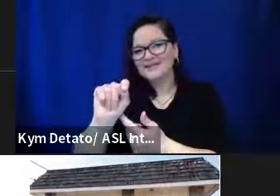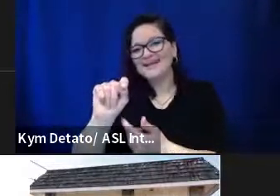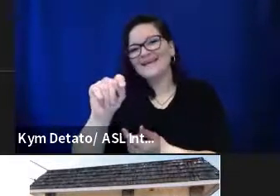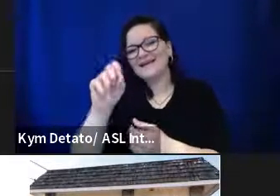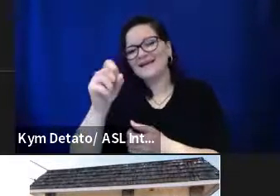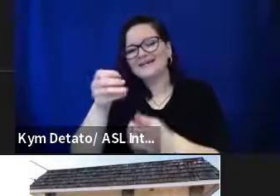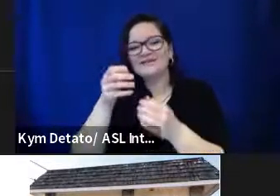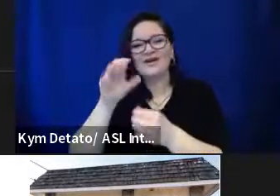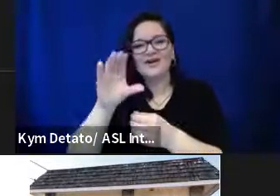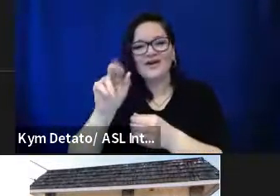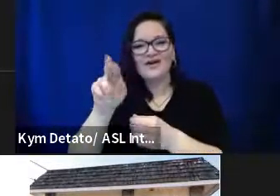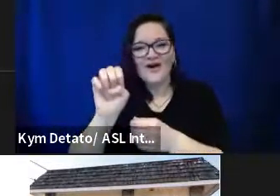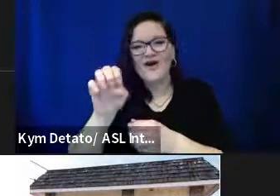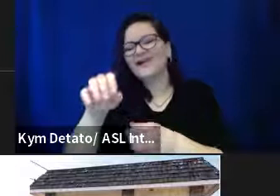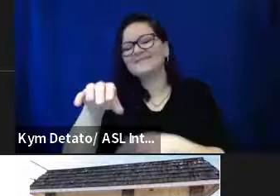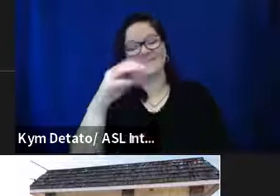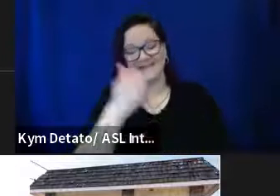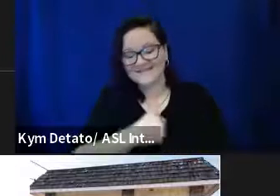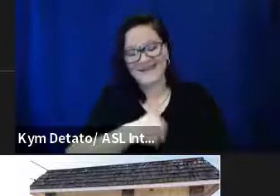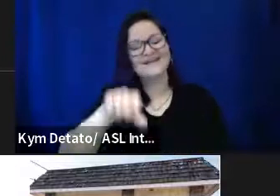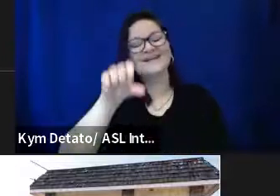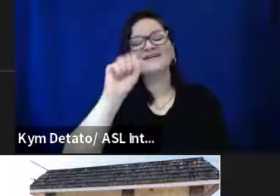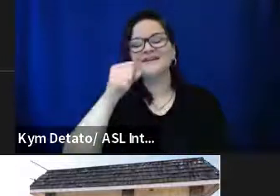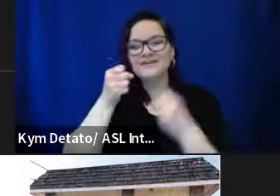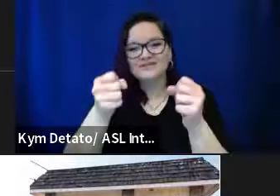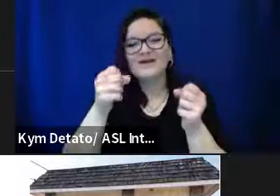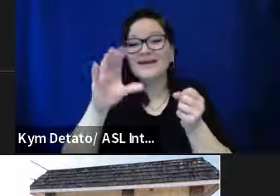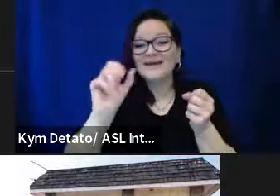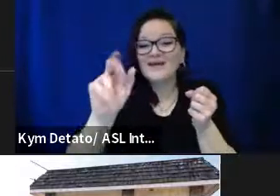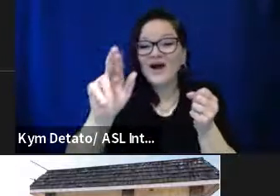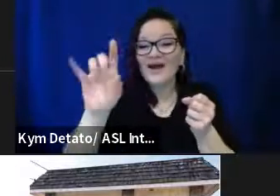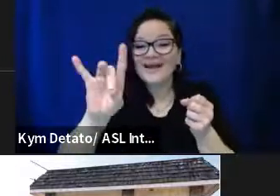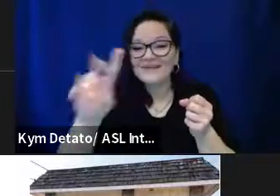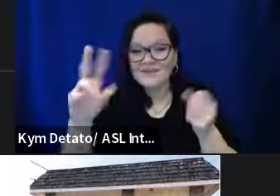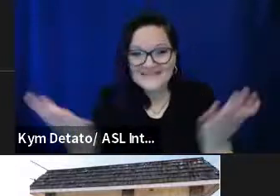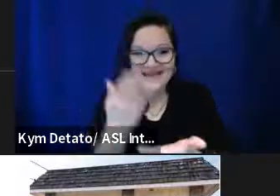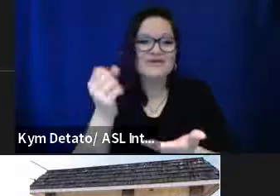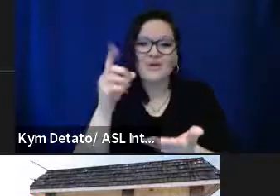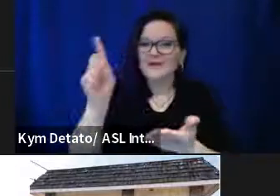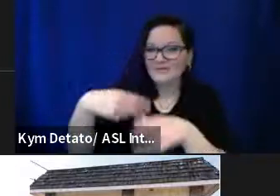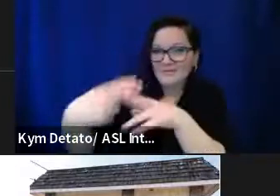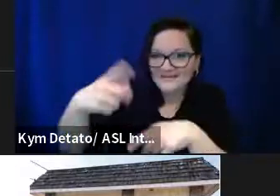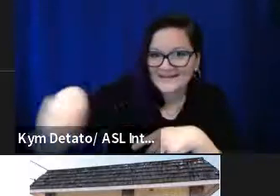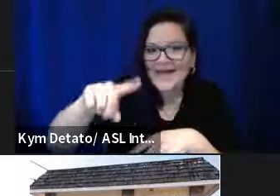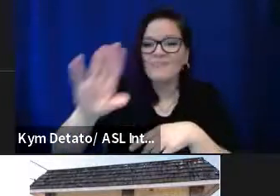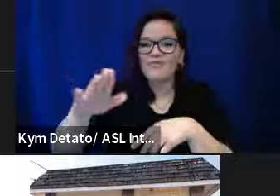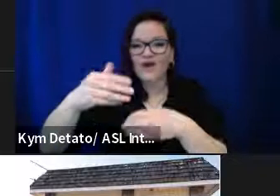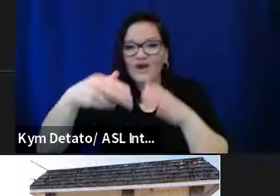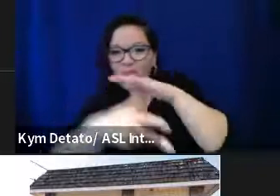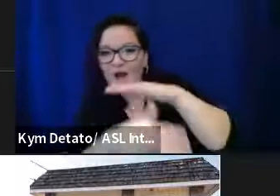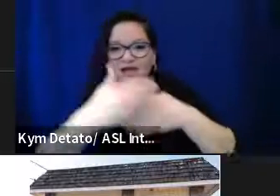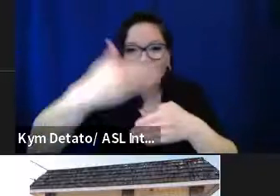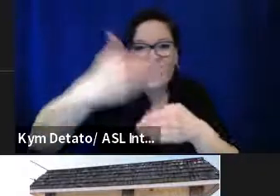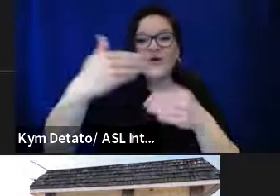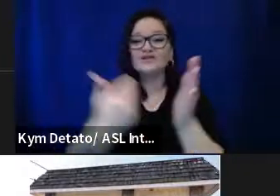them. So they also were a recipient of this grant, who has installed operable garage doors, a new entry door,